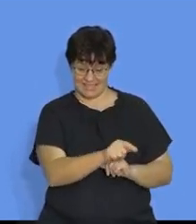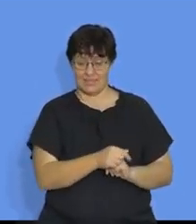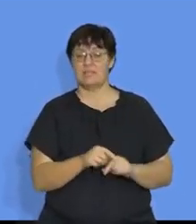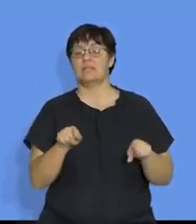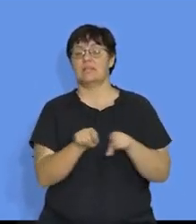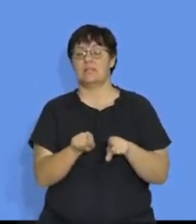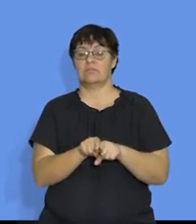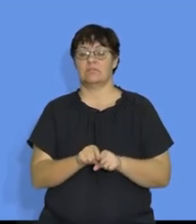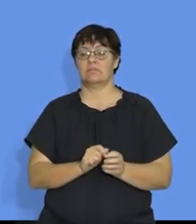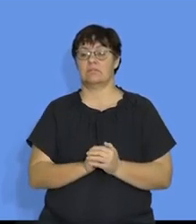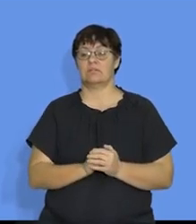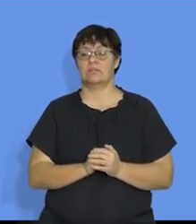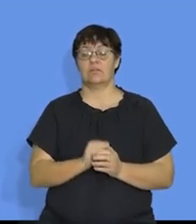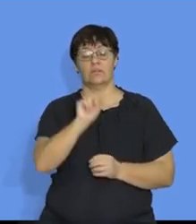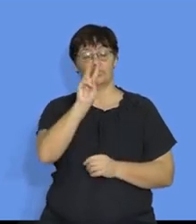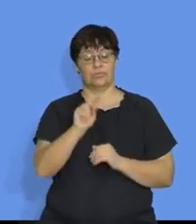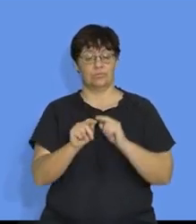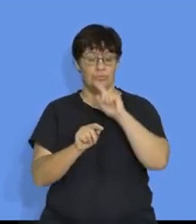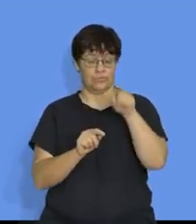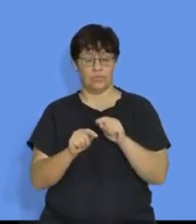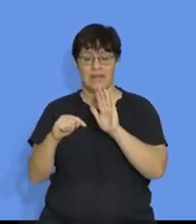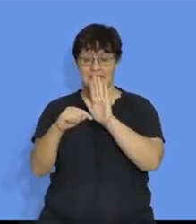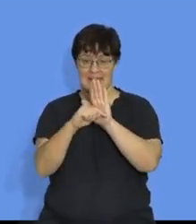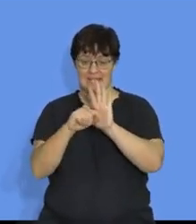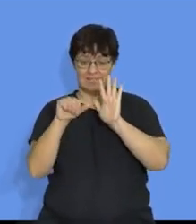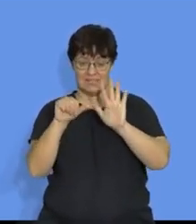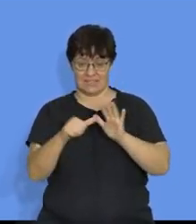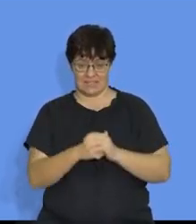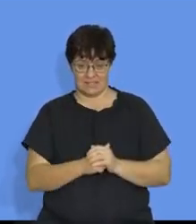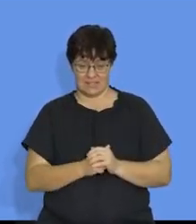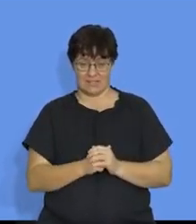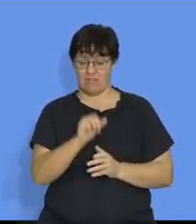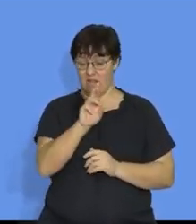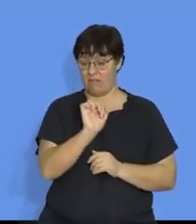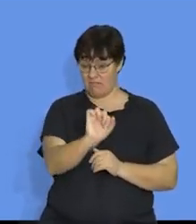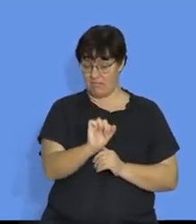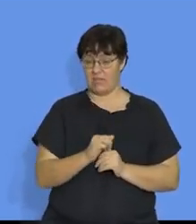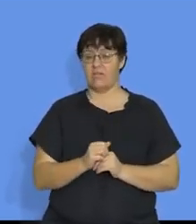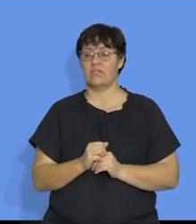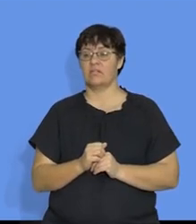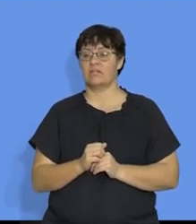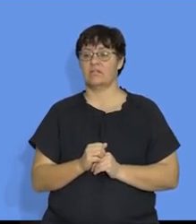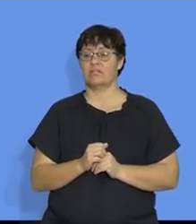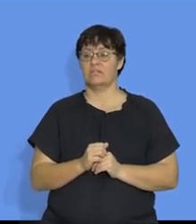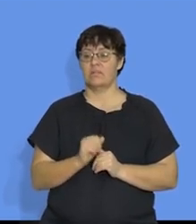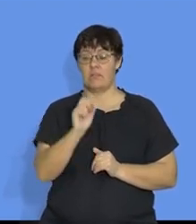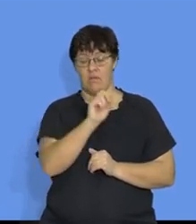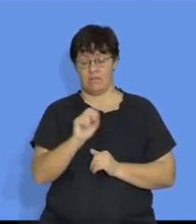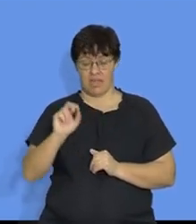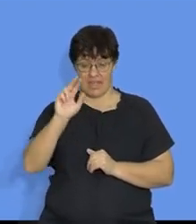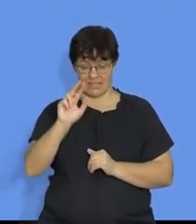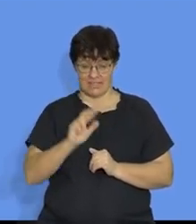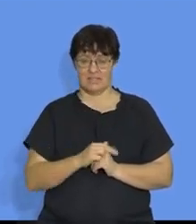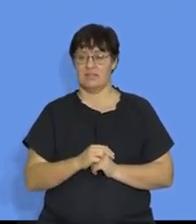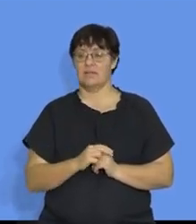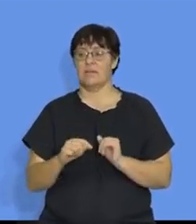equal to 2 times negative 6, which is my r, to the power of 8